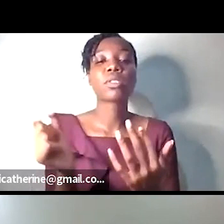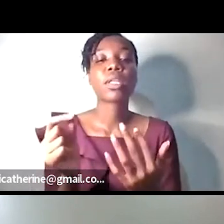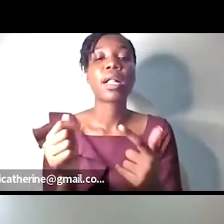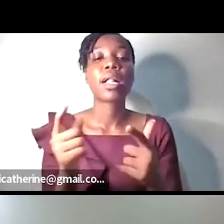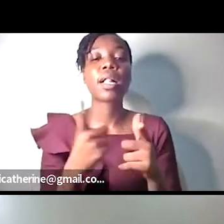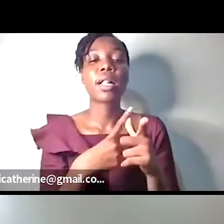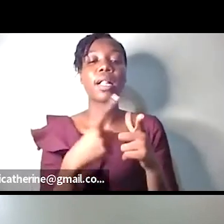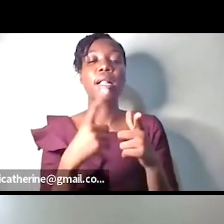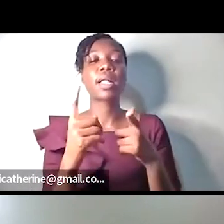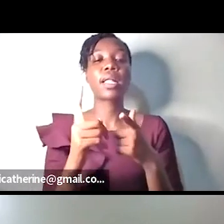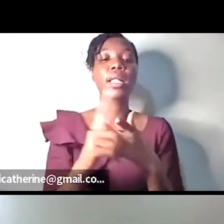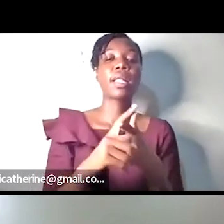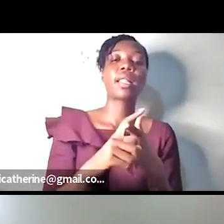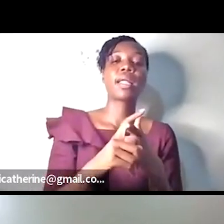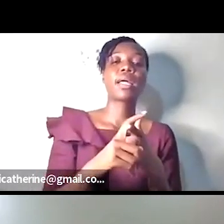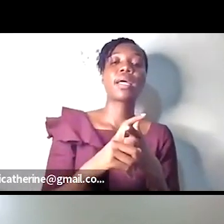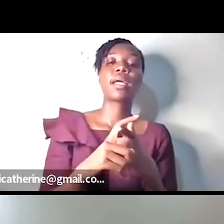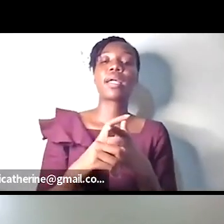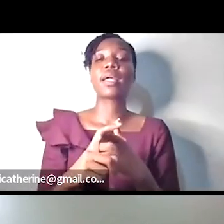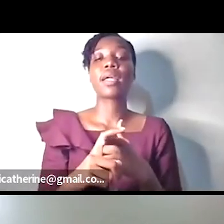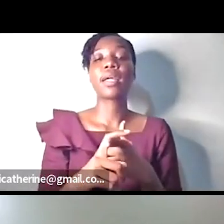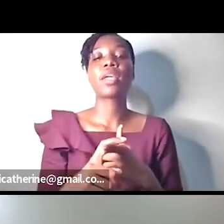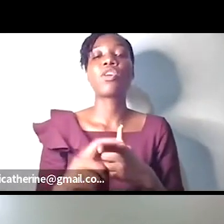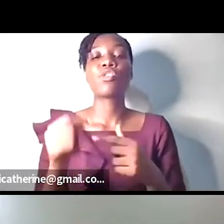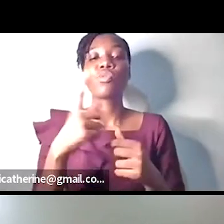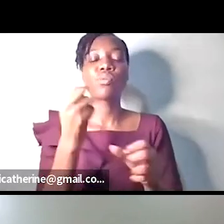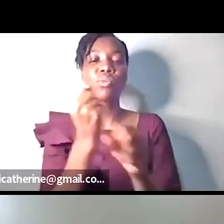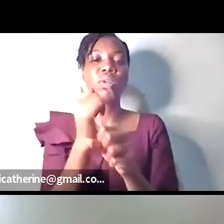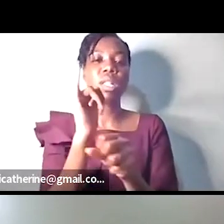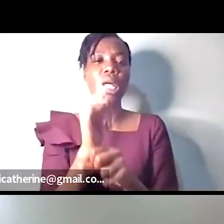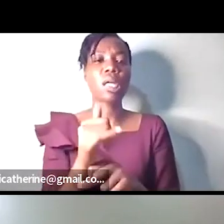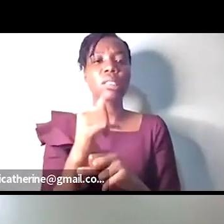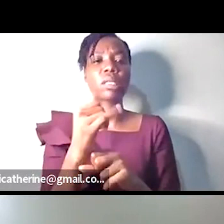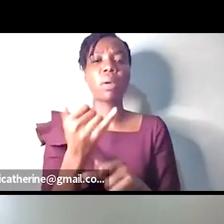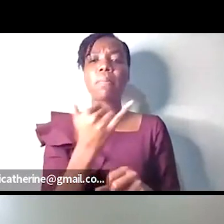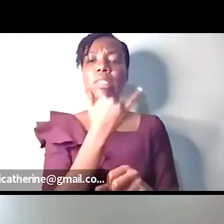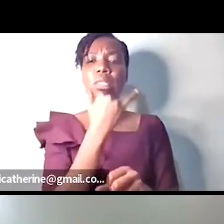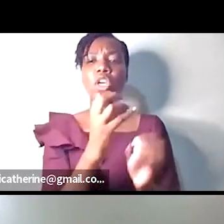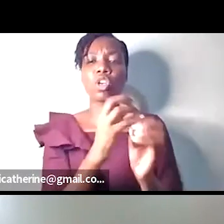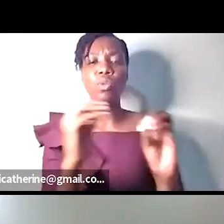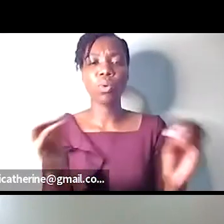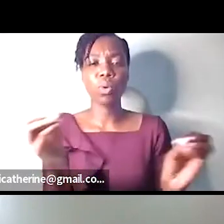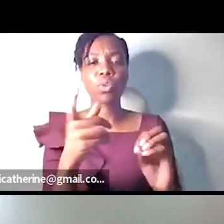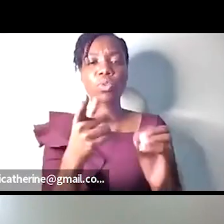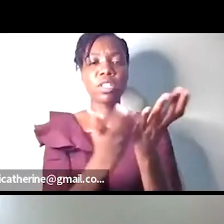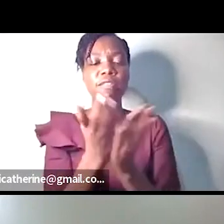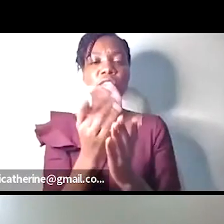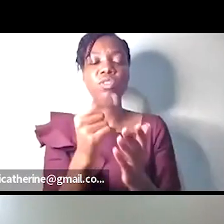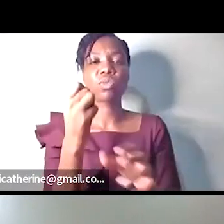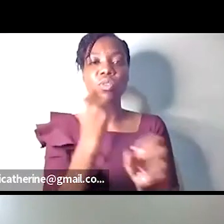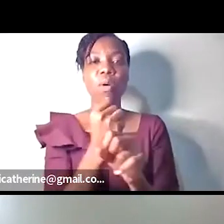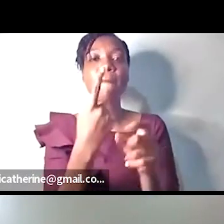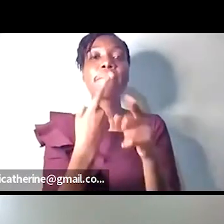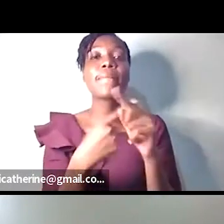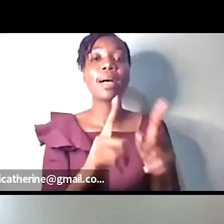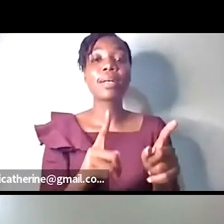a coveted job not a job incidentally. It is that service that you give out. But